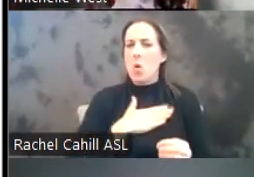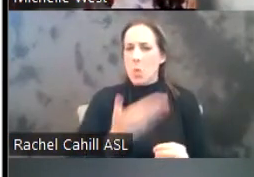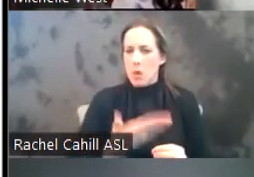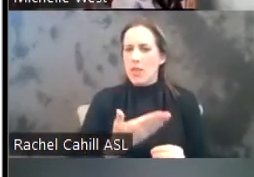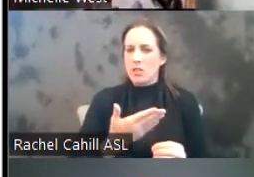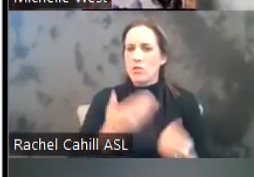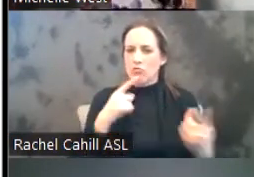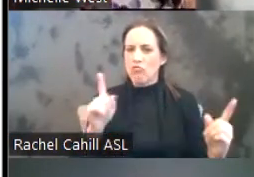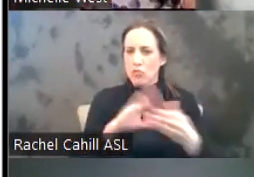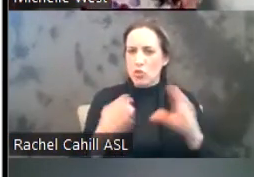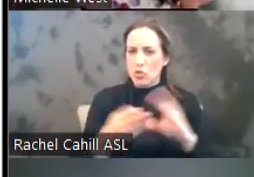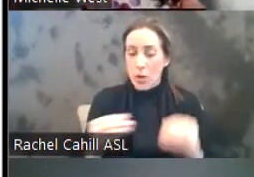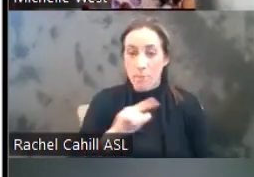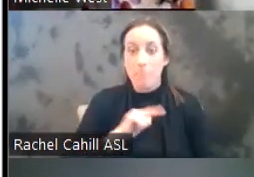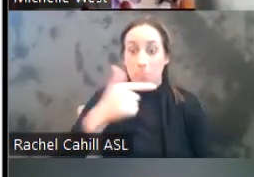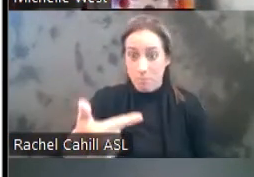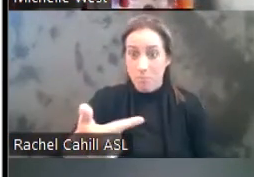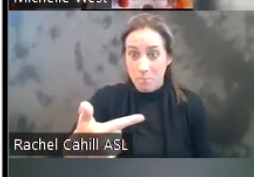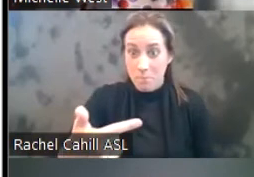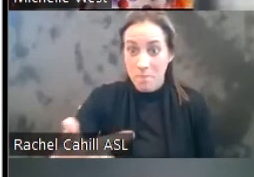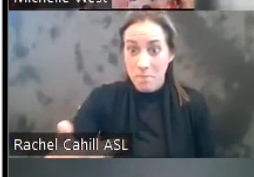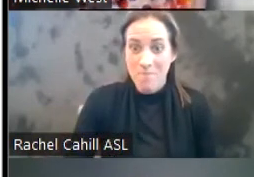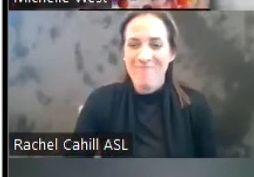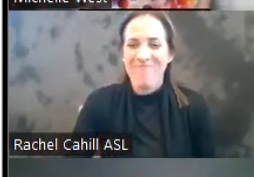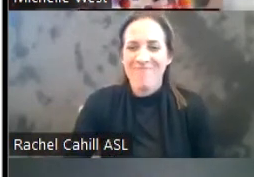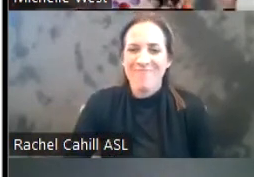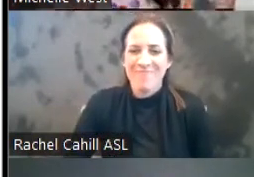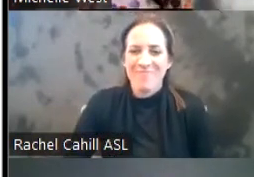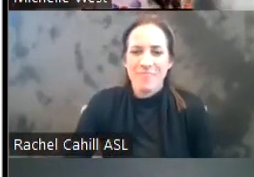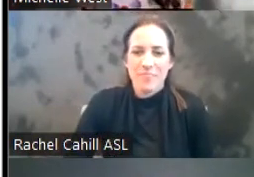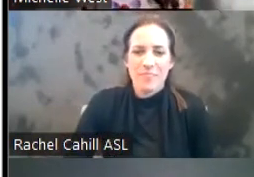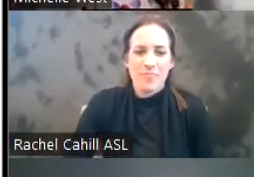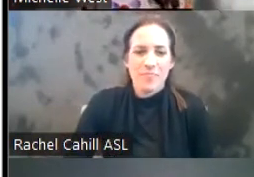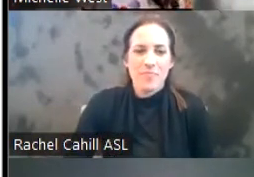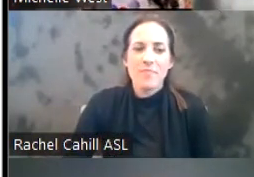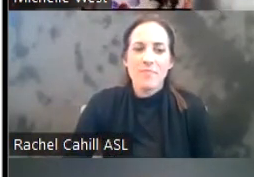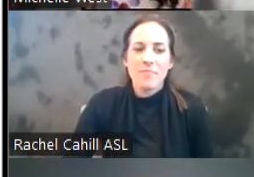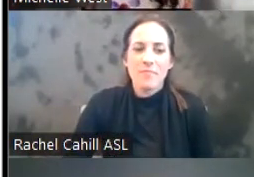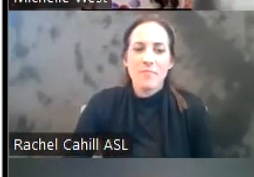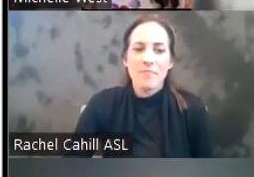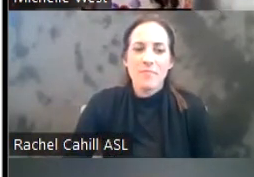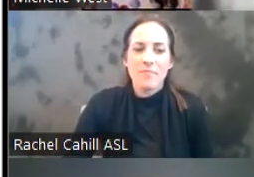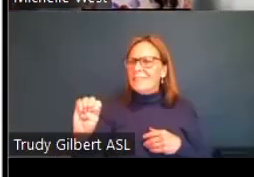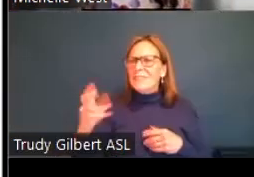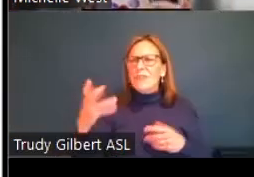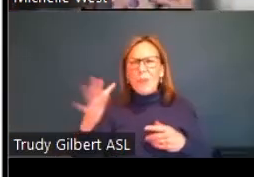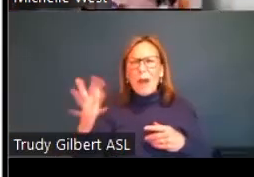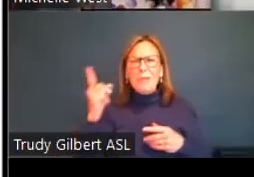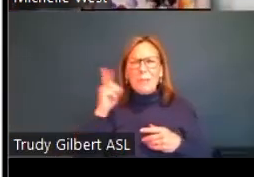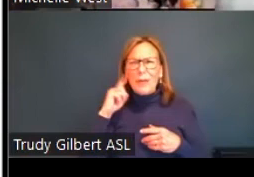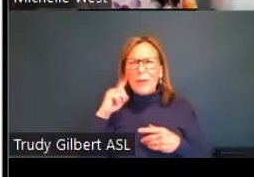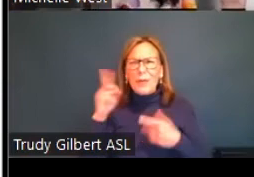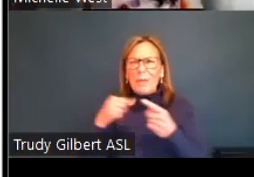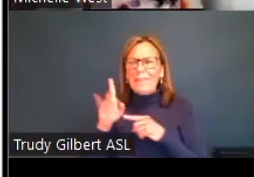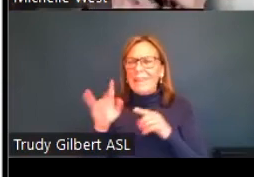story. All right, press releases. I think we've all probably have heard of press releases. It's basically has a